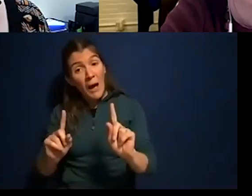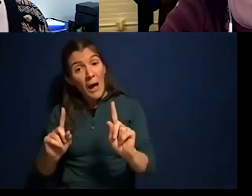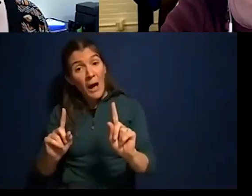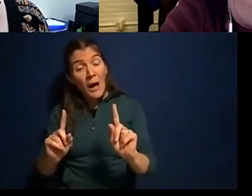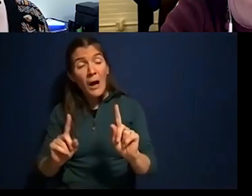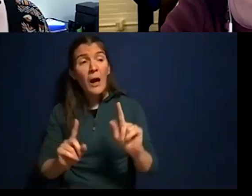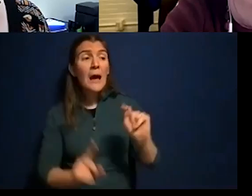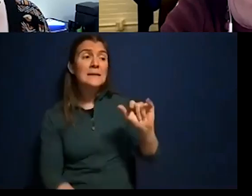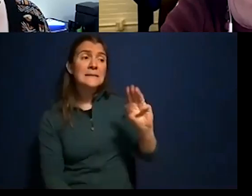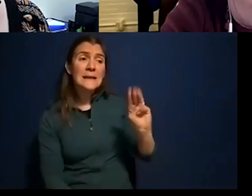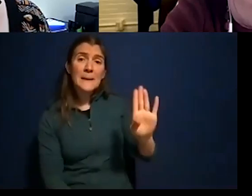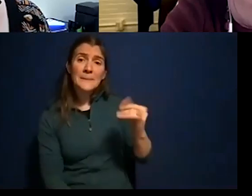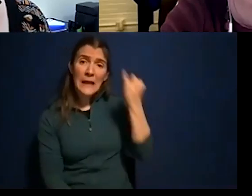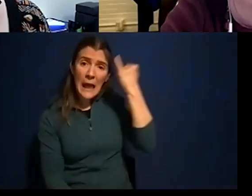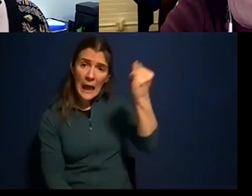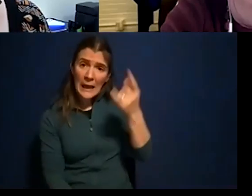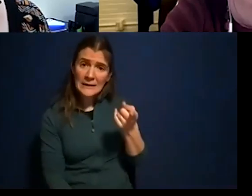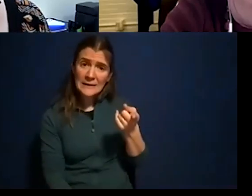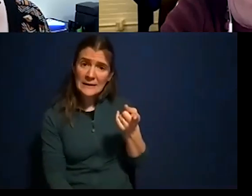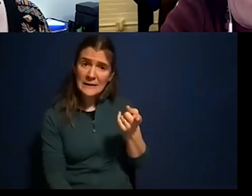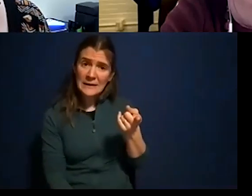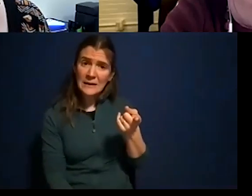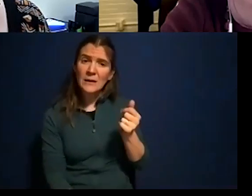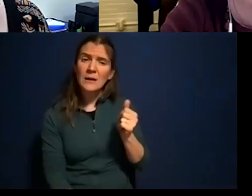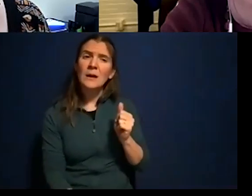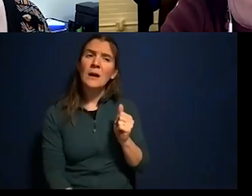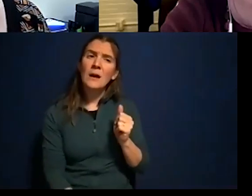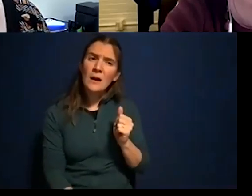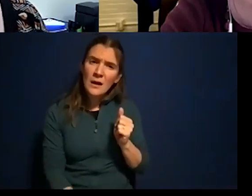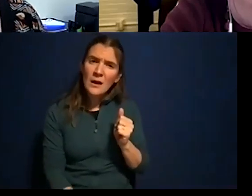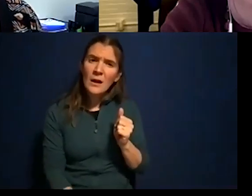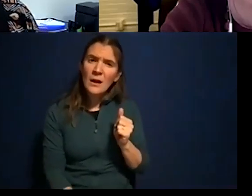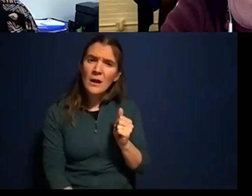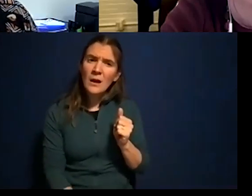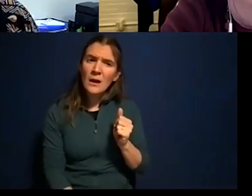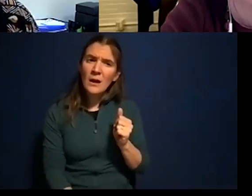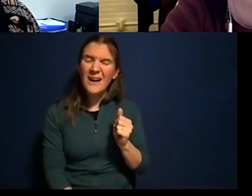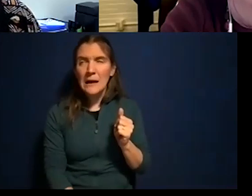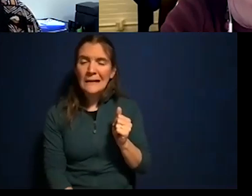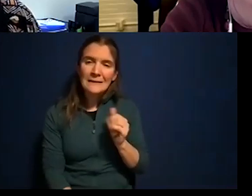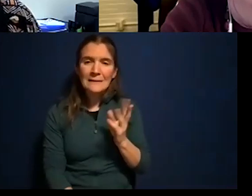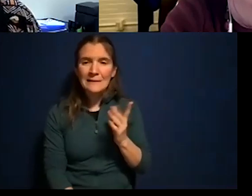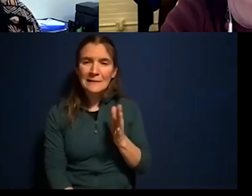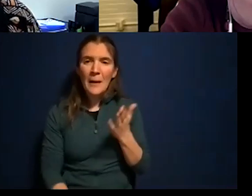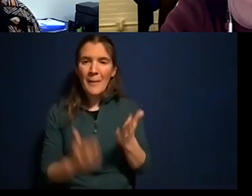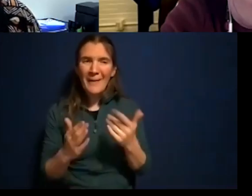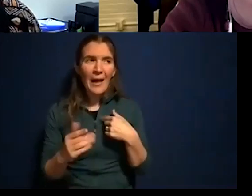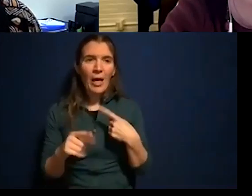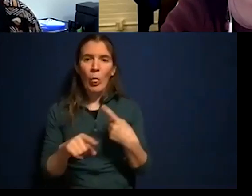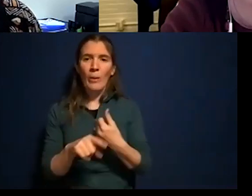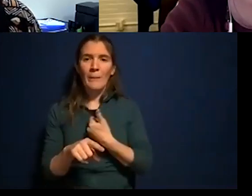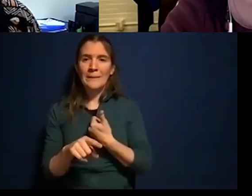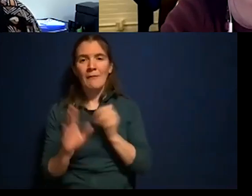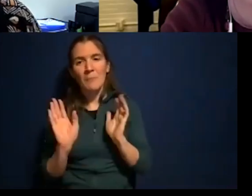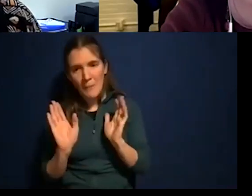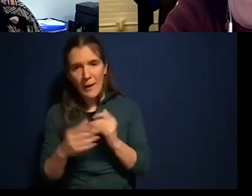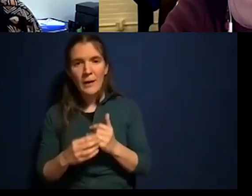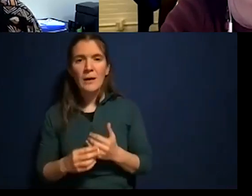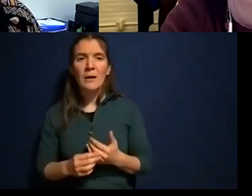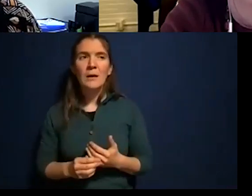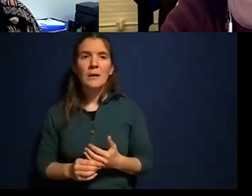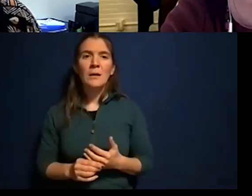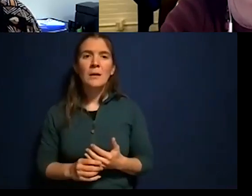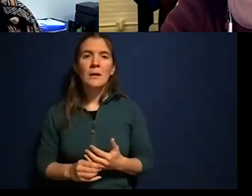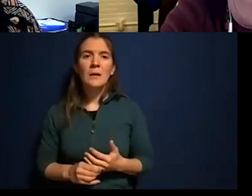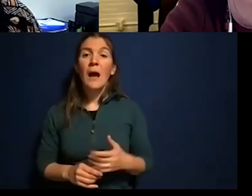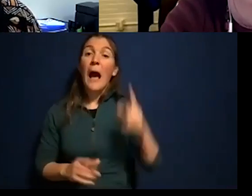Tim's proposal, I think it's really, and this is gonna, might sound contradictory, but I look at what